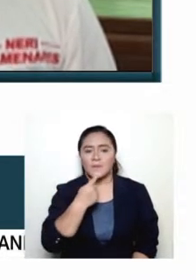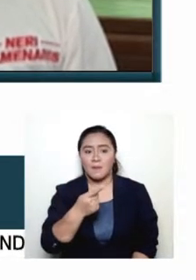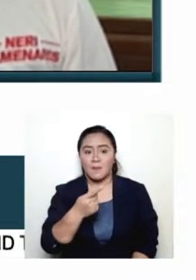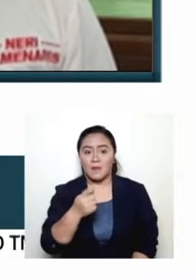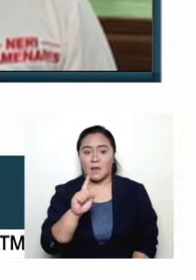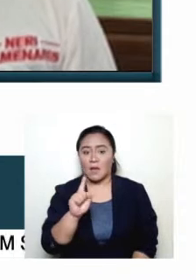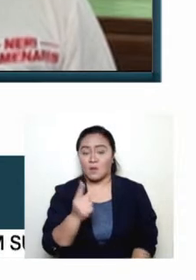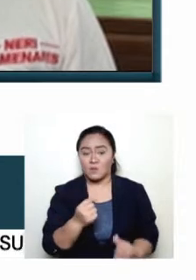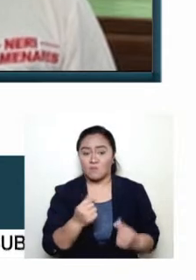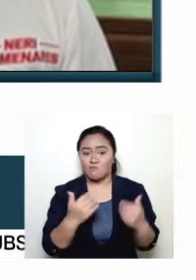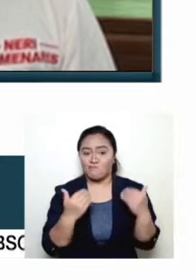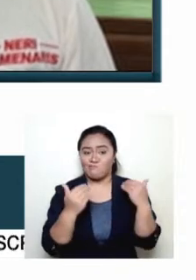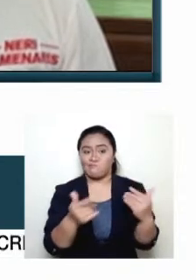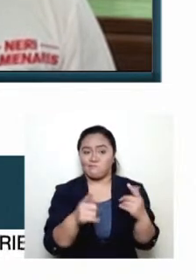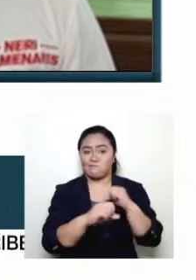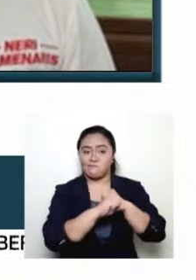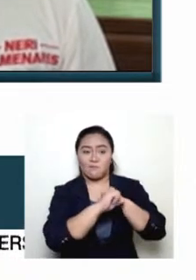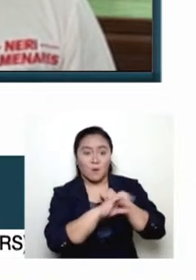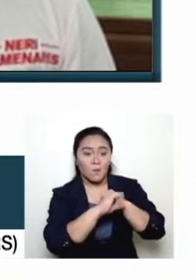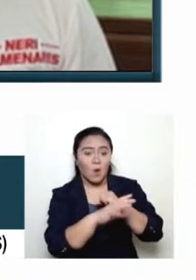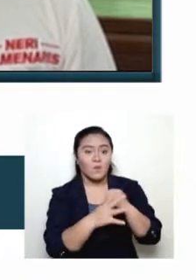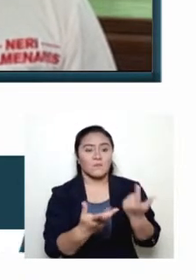even promote